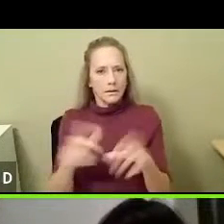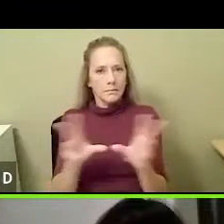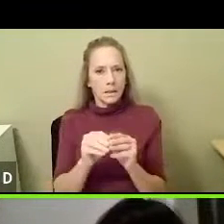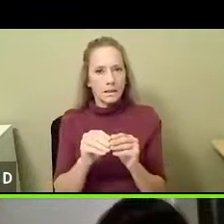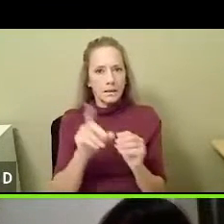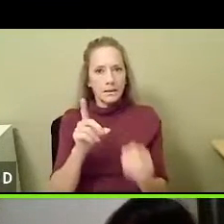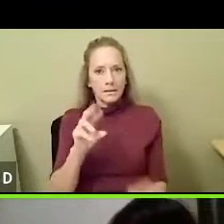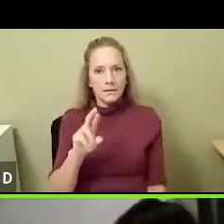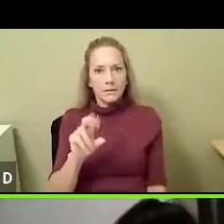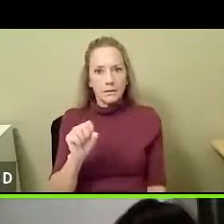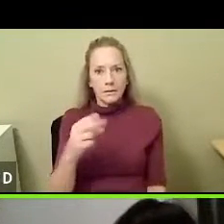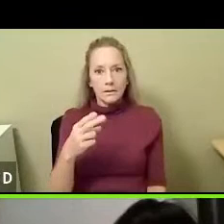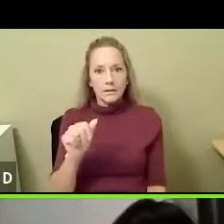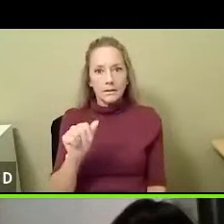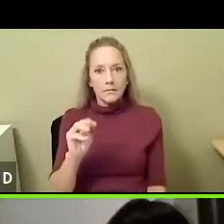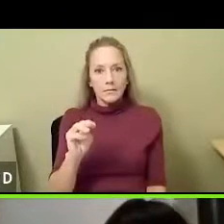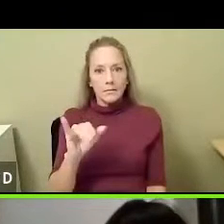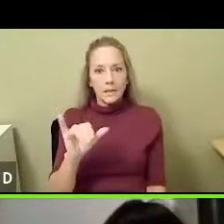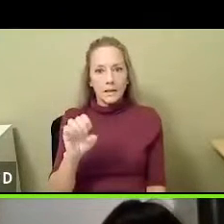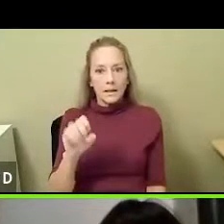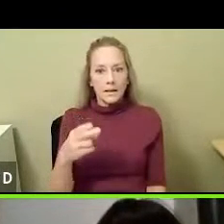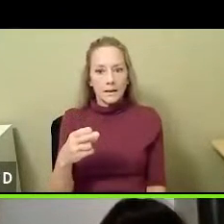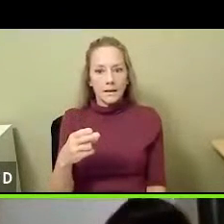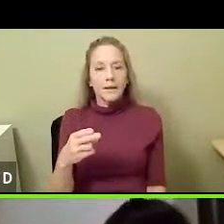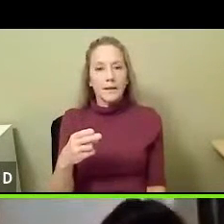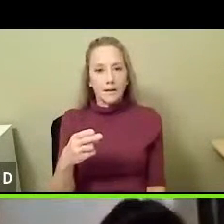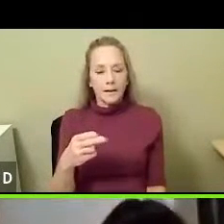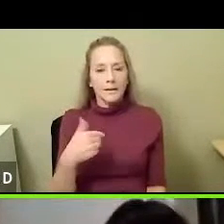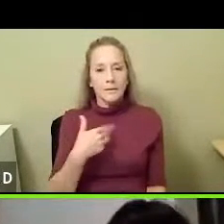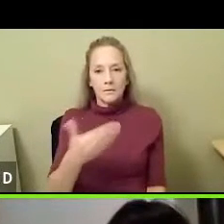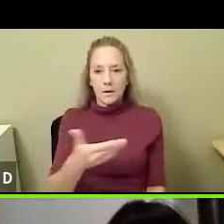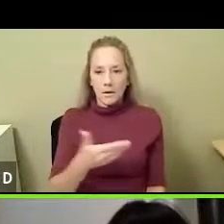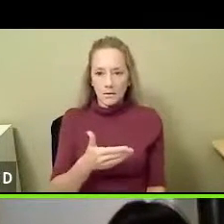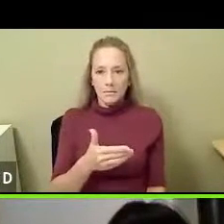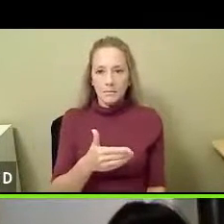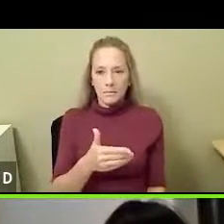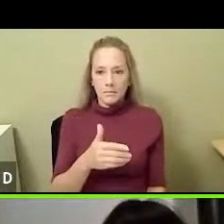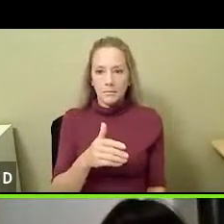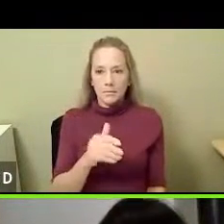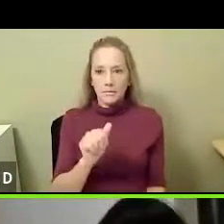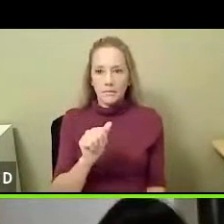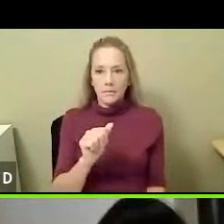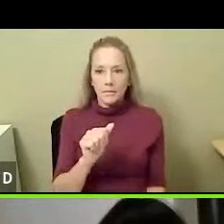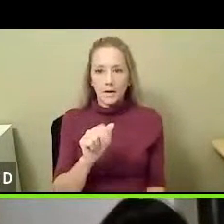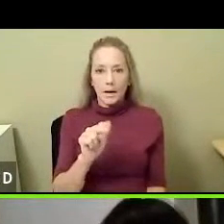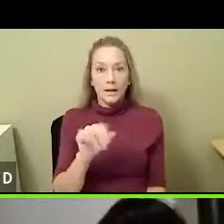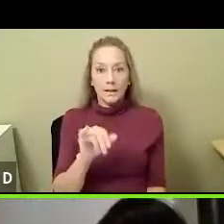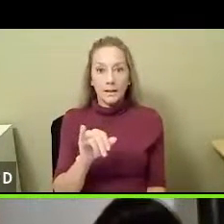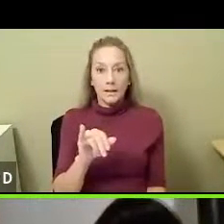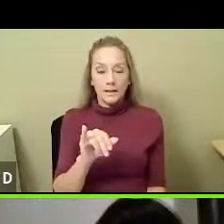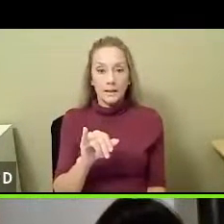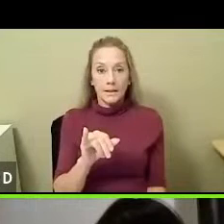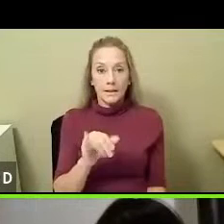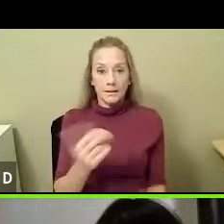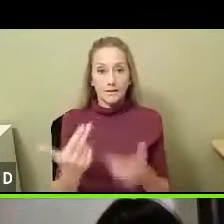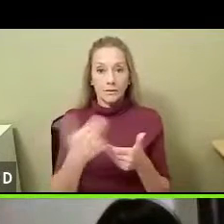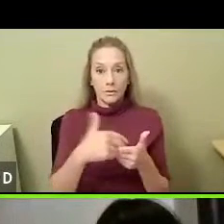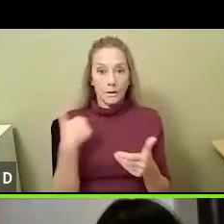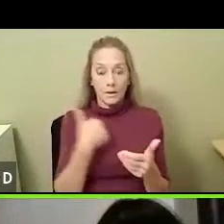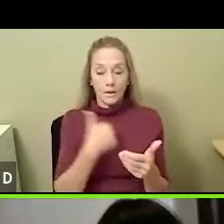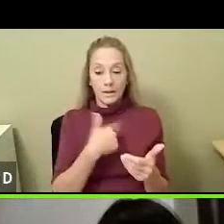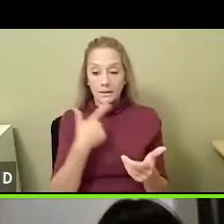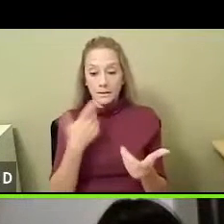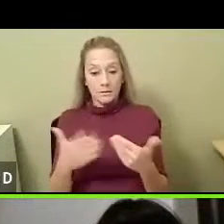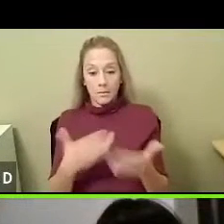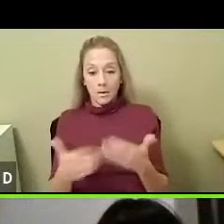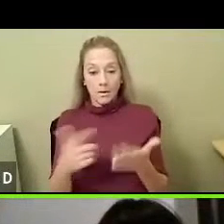when Dr. Shmaya, we welcomed Ani aboard, and well, they said we realized that it doesn't really matter what we